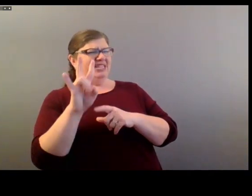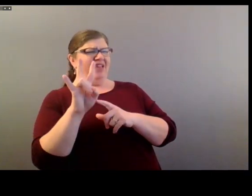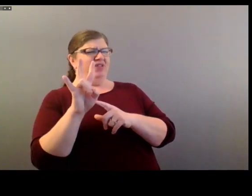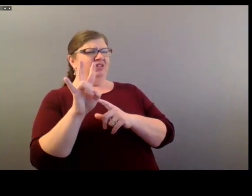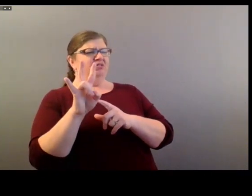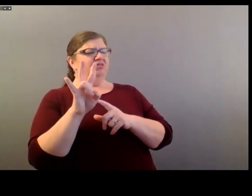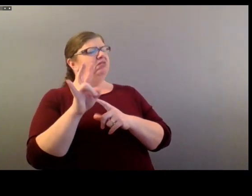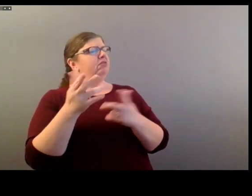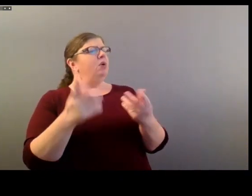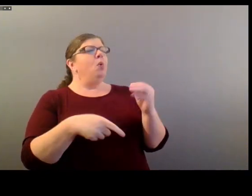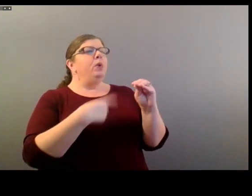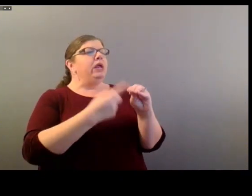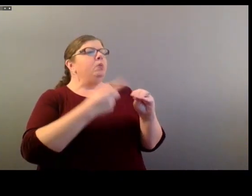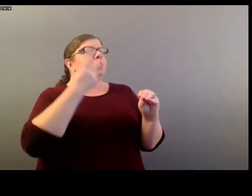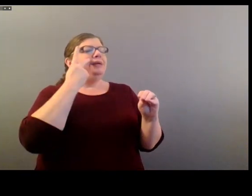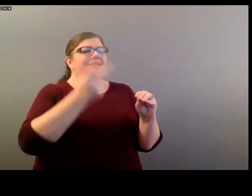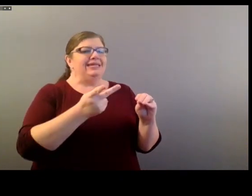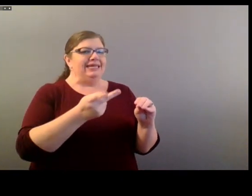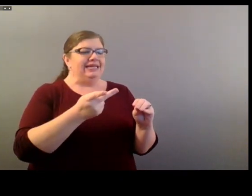see those